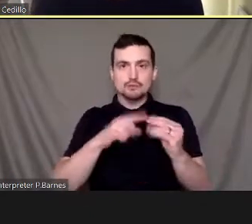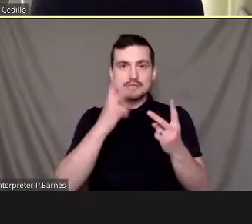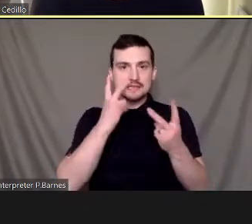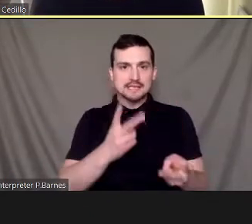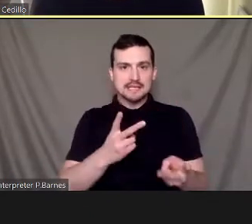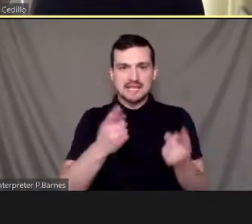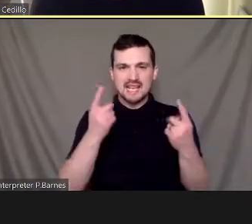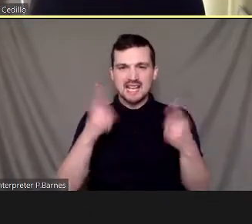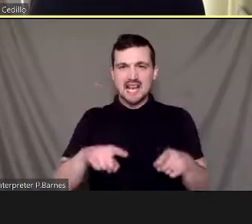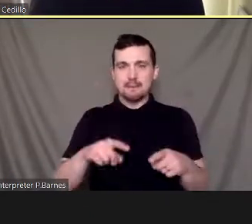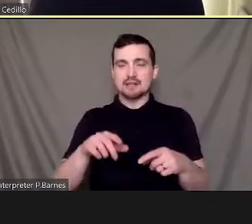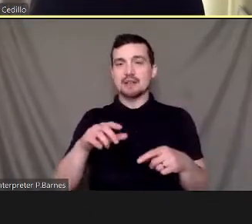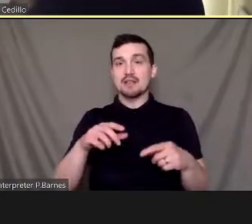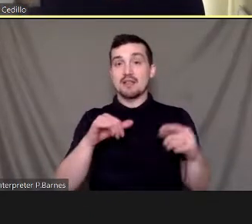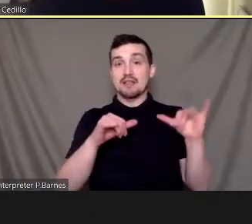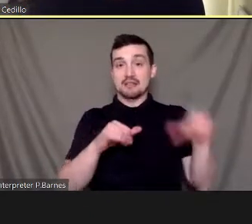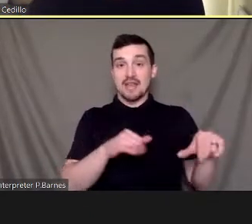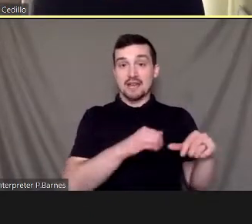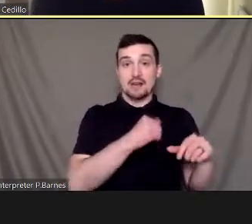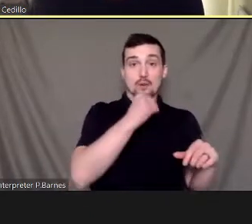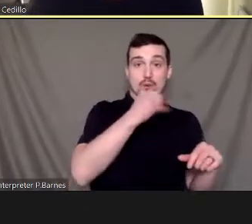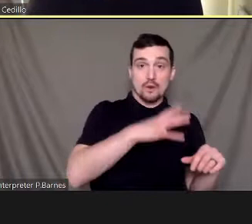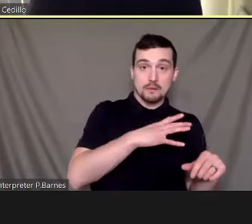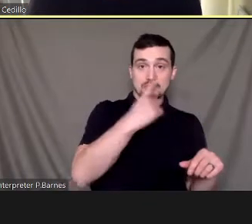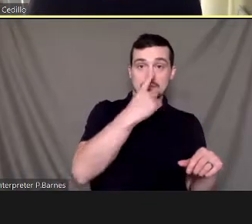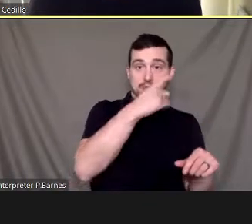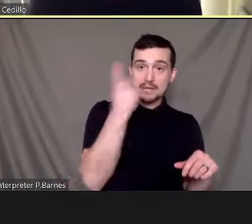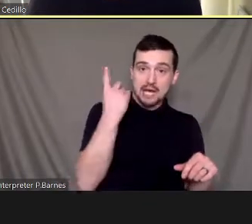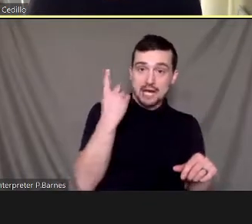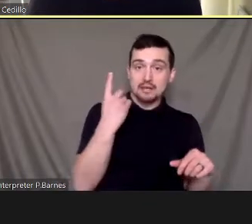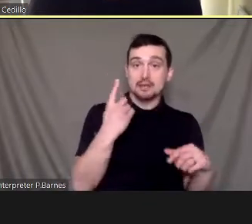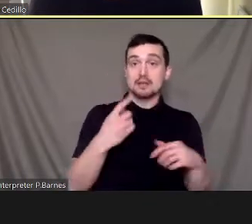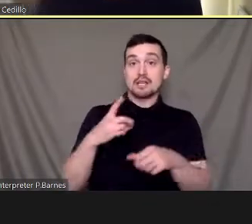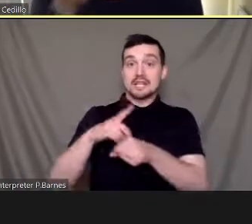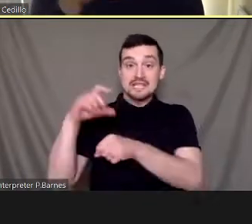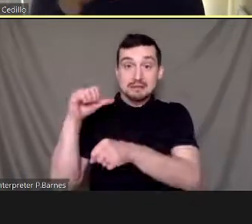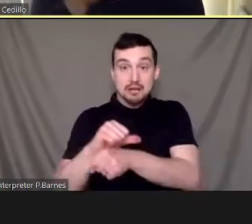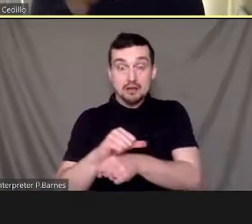with disability, it becomes especially dangerous.